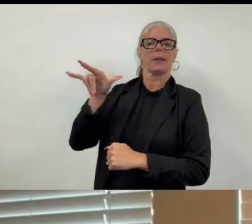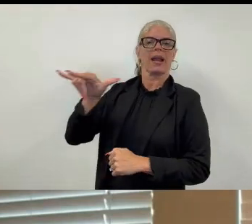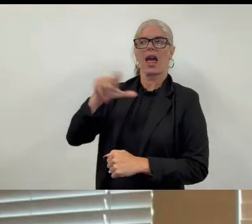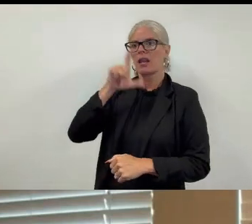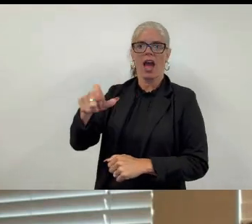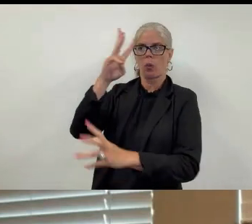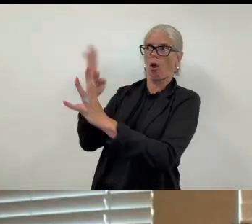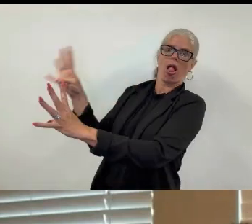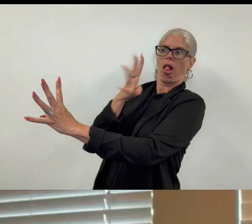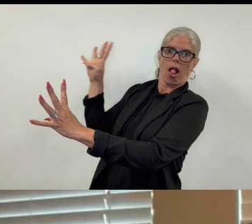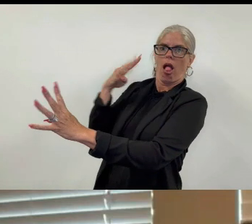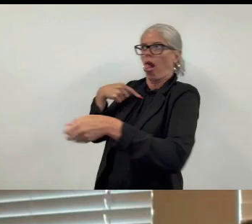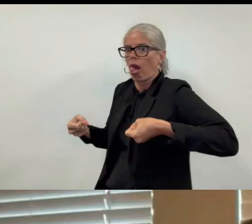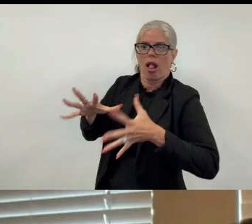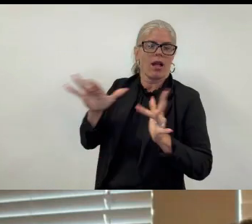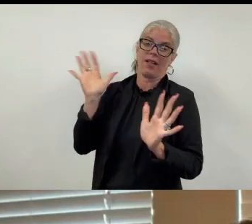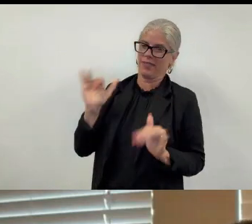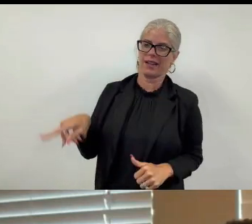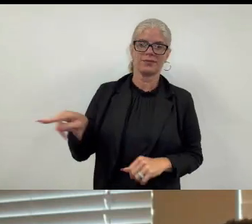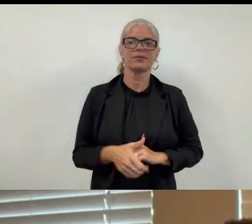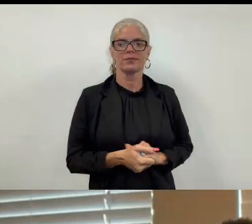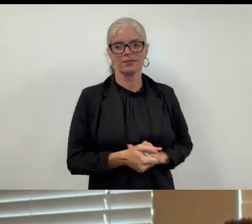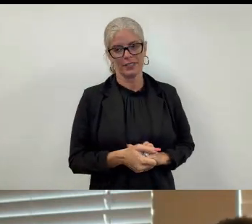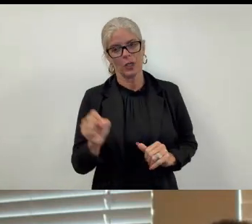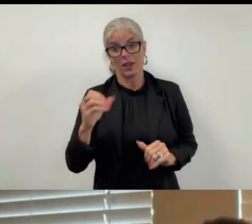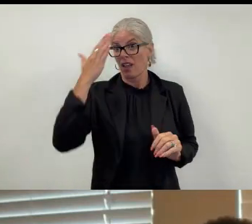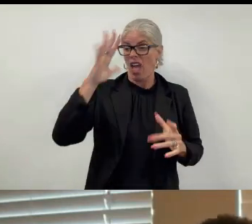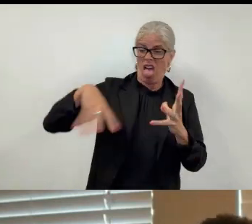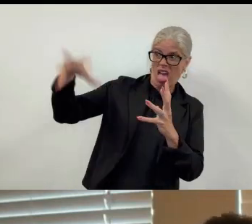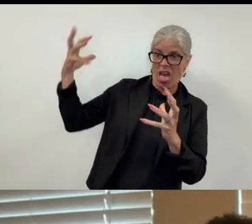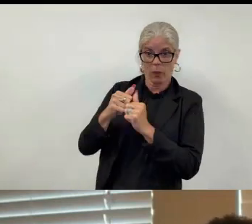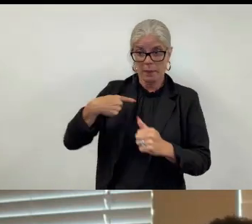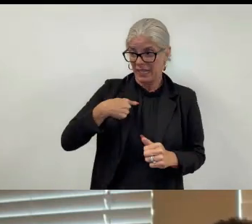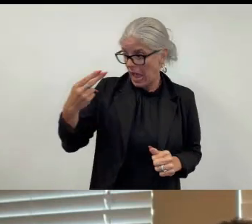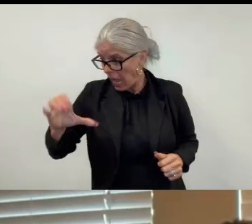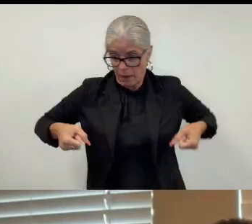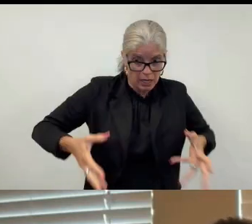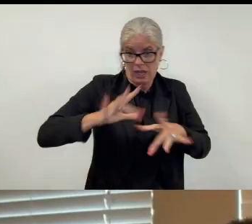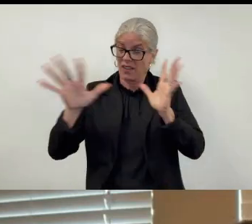someone waiting on me? Am I not moving fast enough? Because those are all things that, again, of my nightmares of,